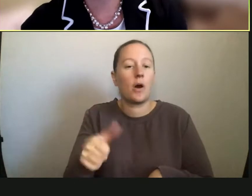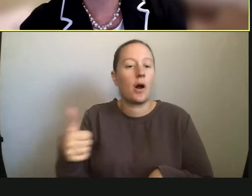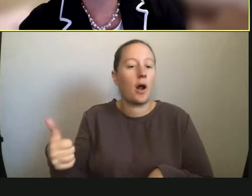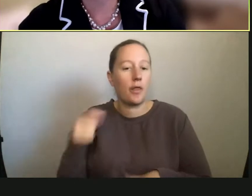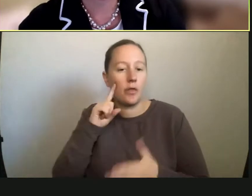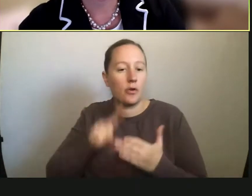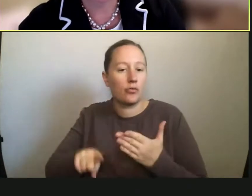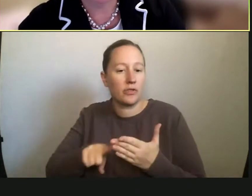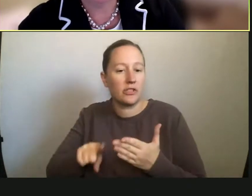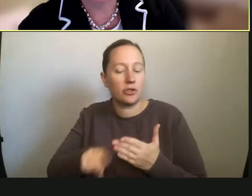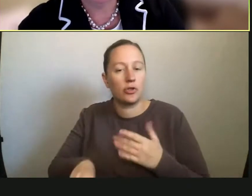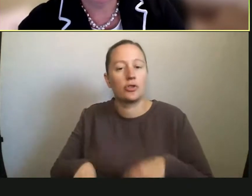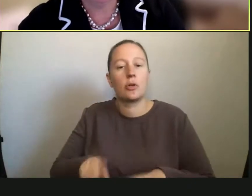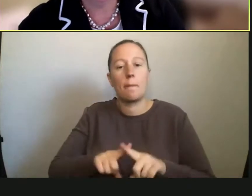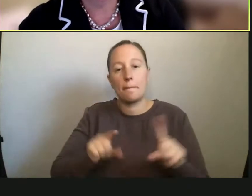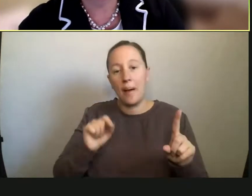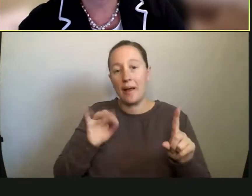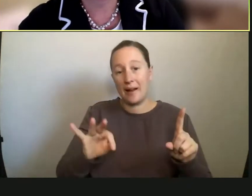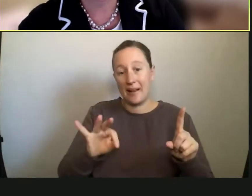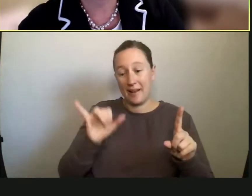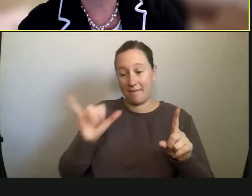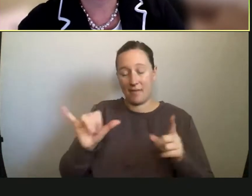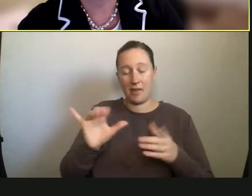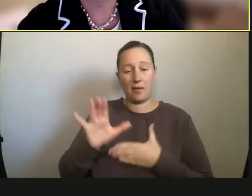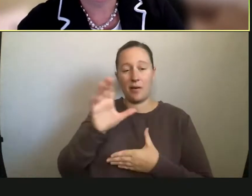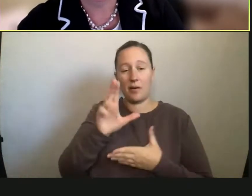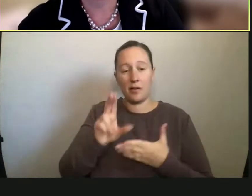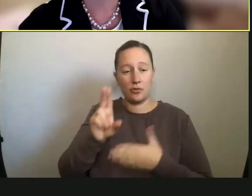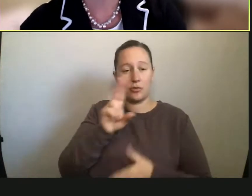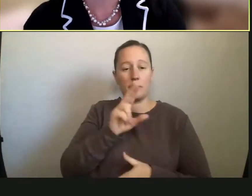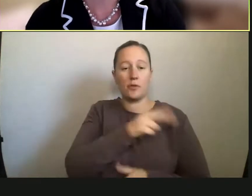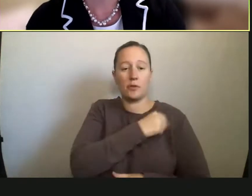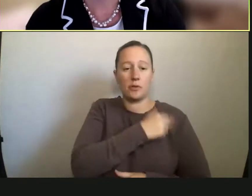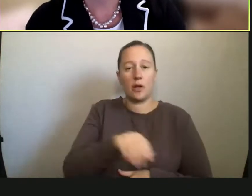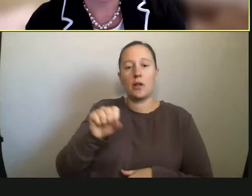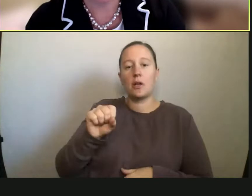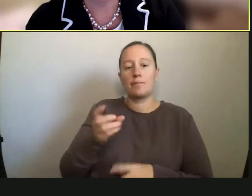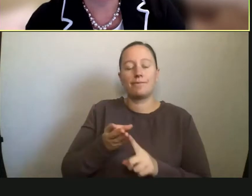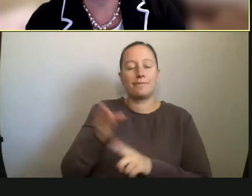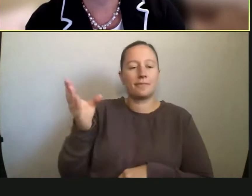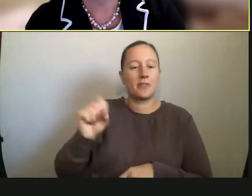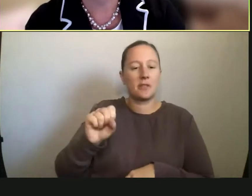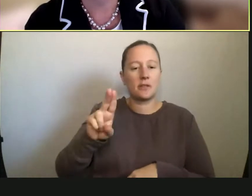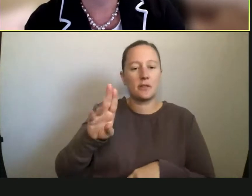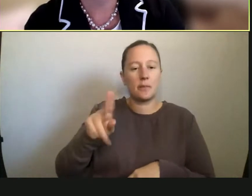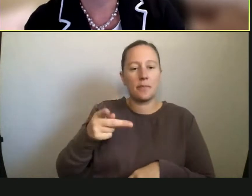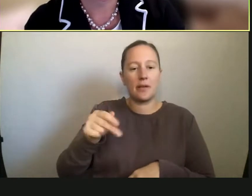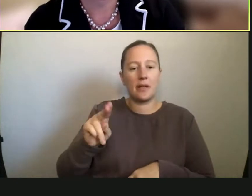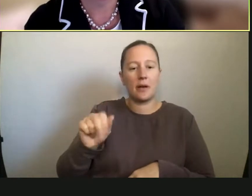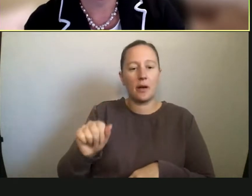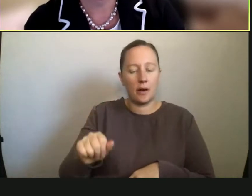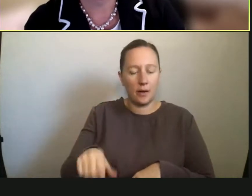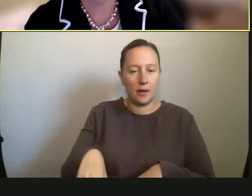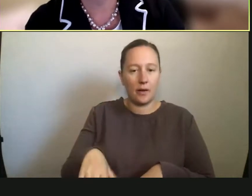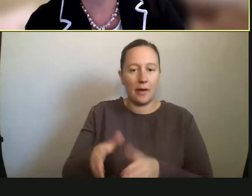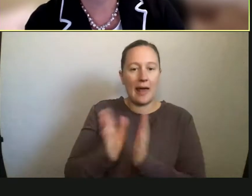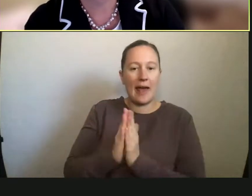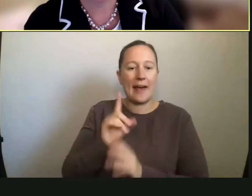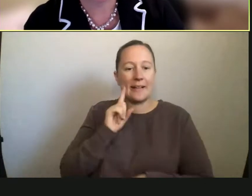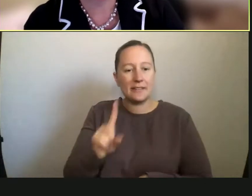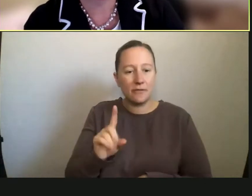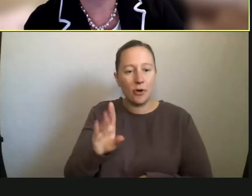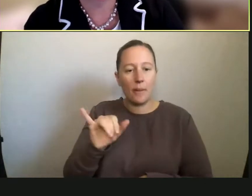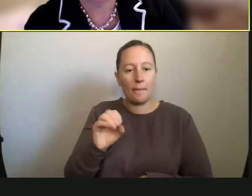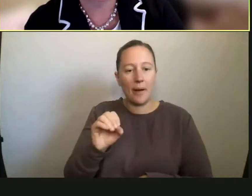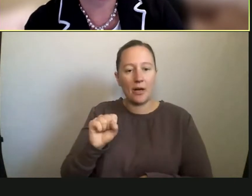research, but if the institution receives a subpoena and asks for a biospecimen